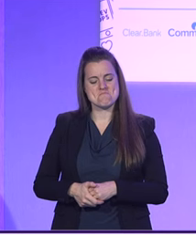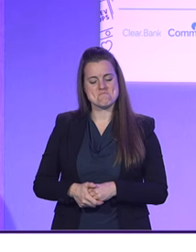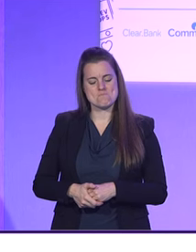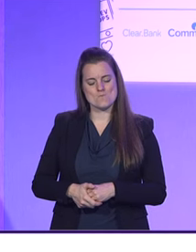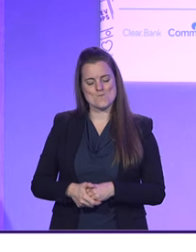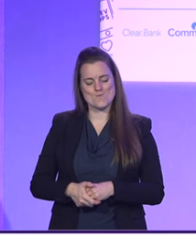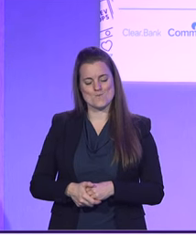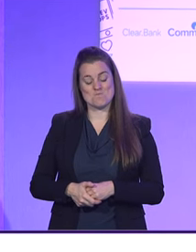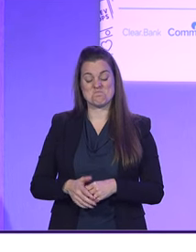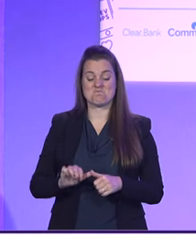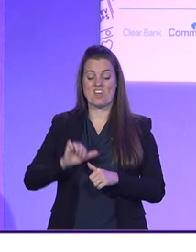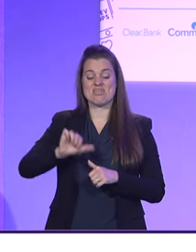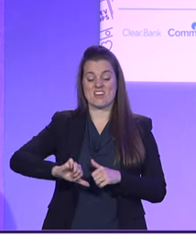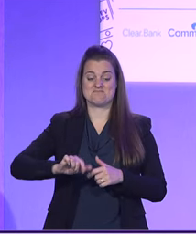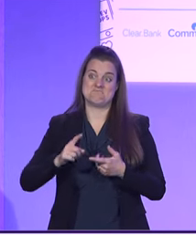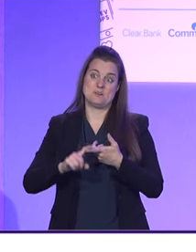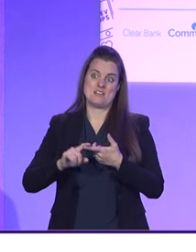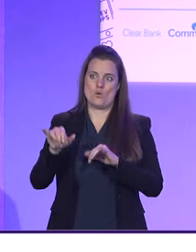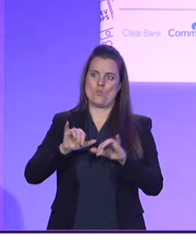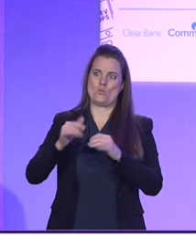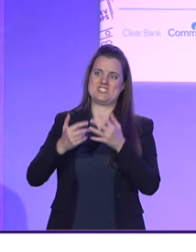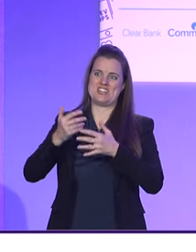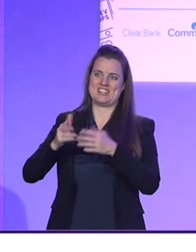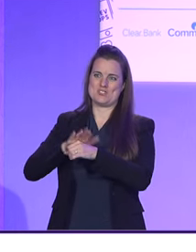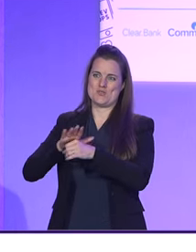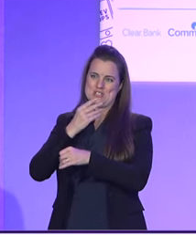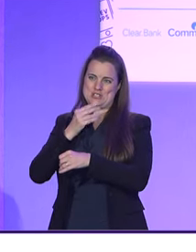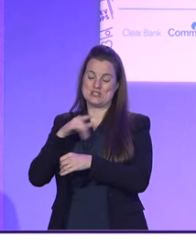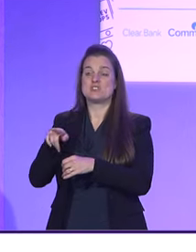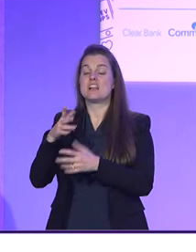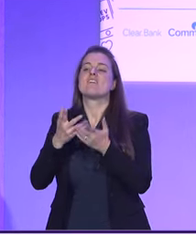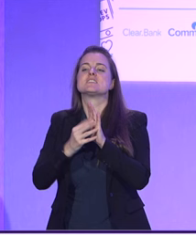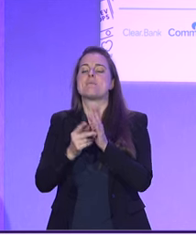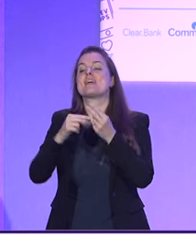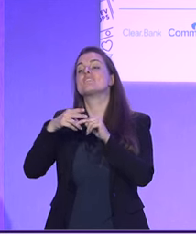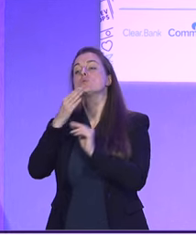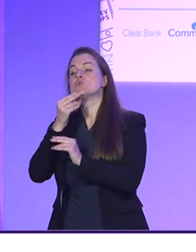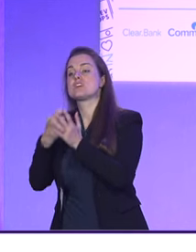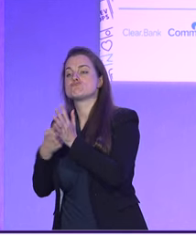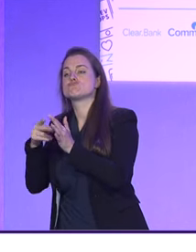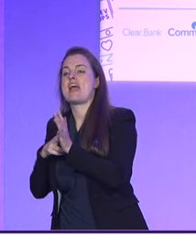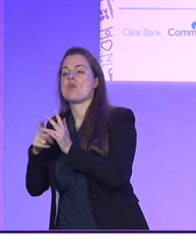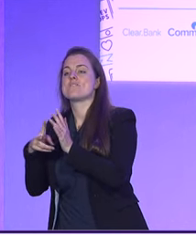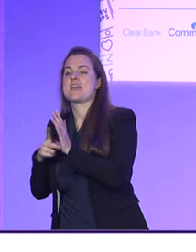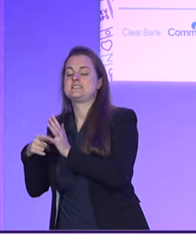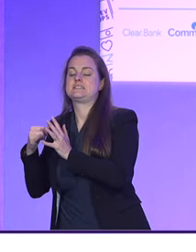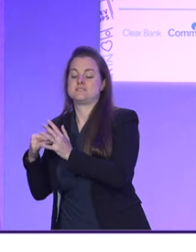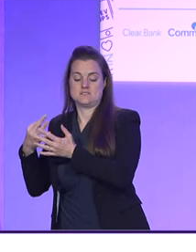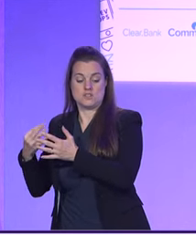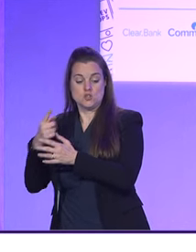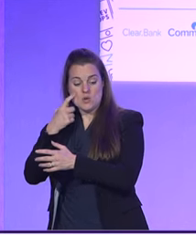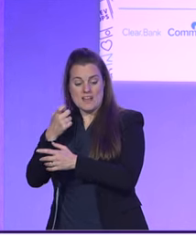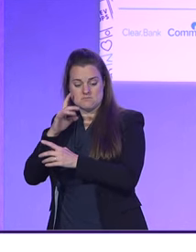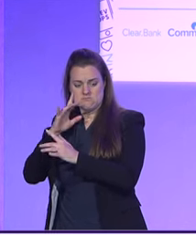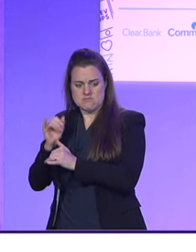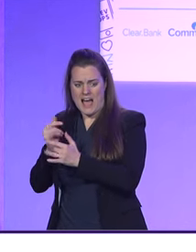Then depending on which data sources you use, so for instance, if you're using Renovate, you can also look up like how many updates do I have to do? You can